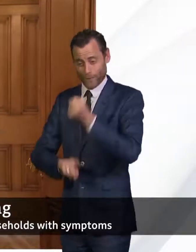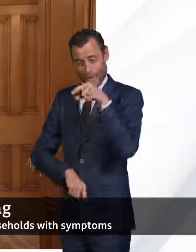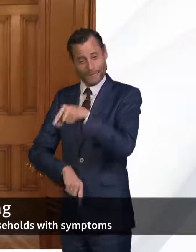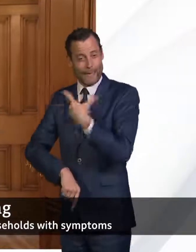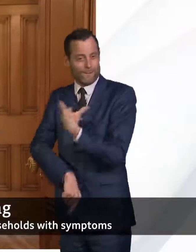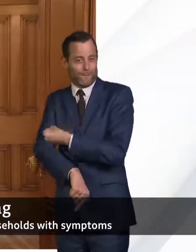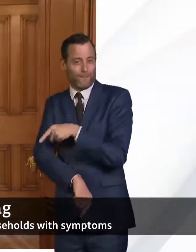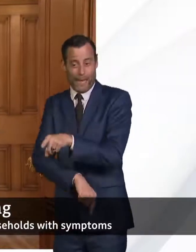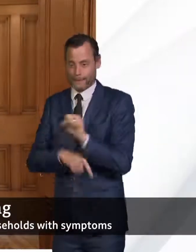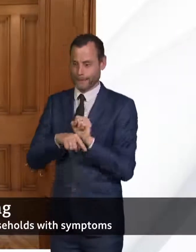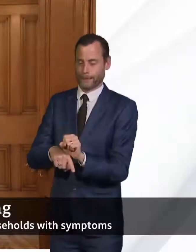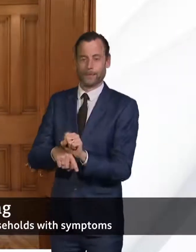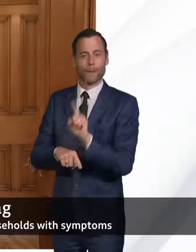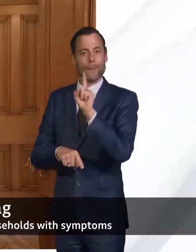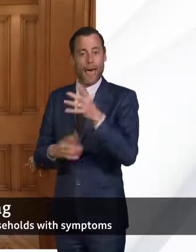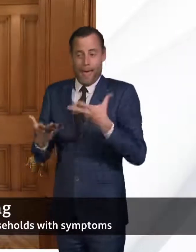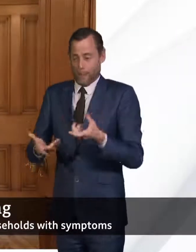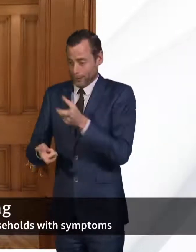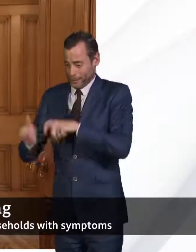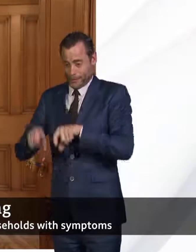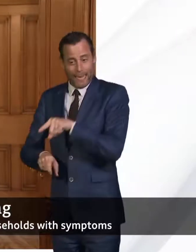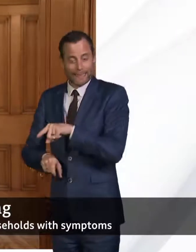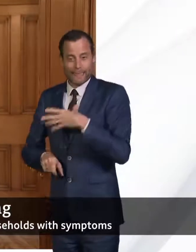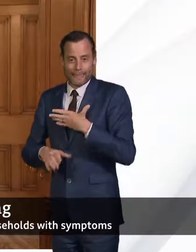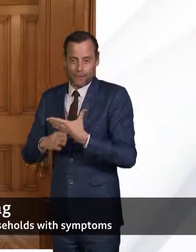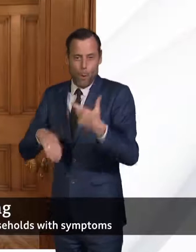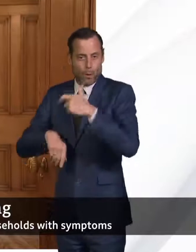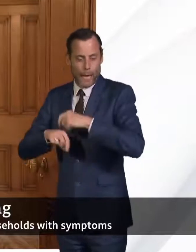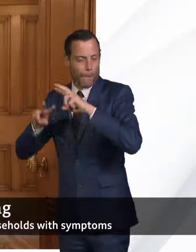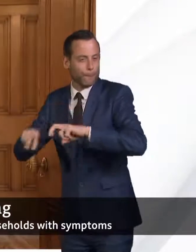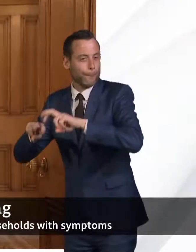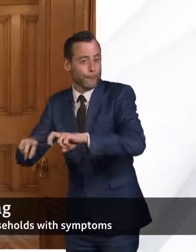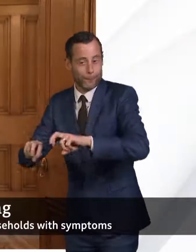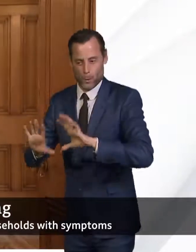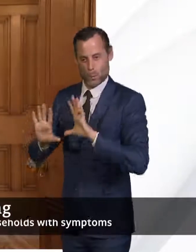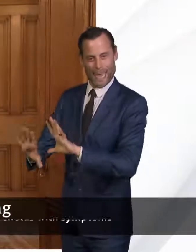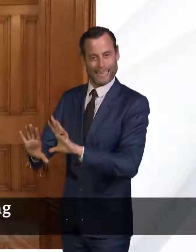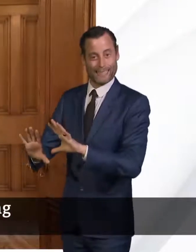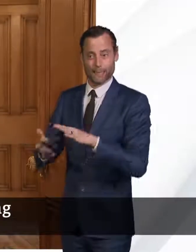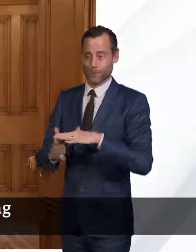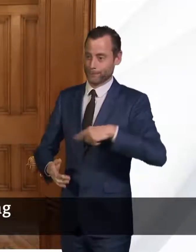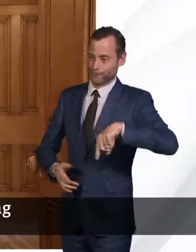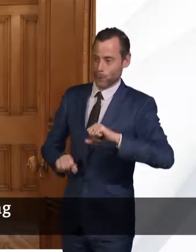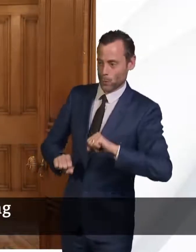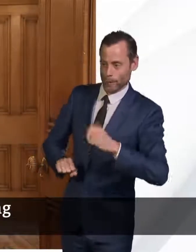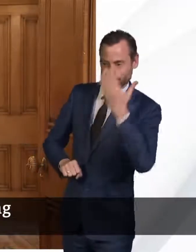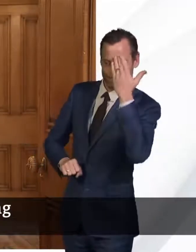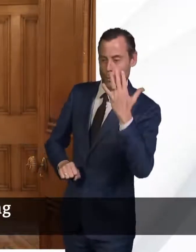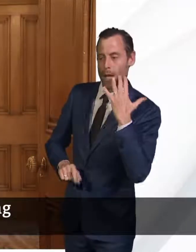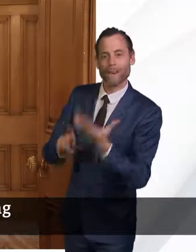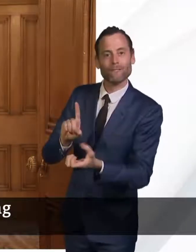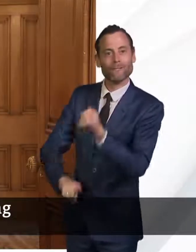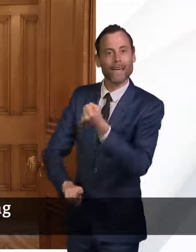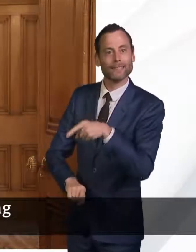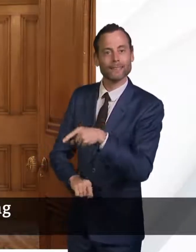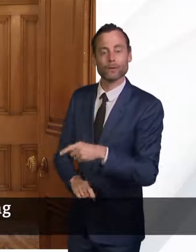the science behind that is uncertain, and so the timings are uncertain. Thank you very much for those two questions from the